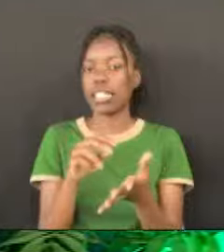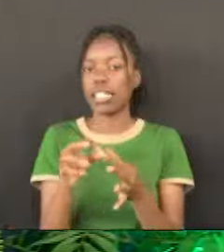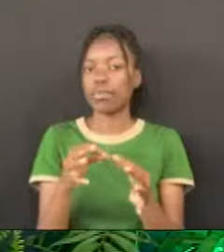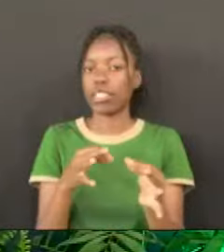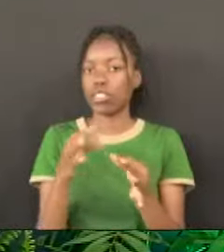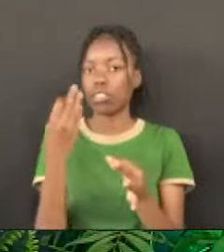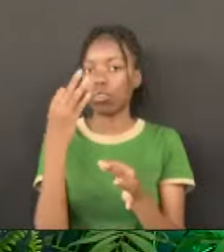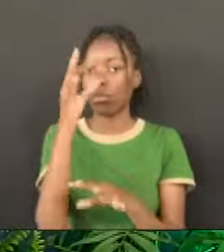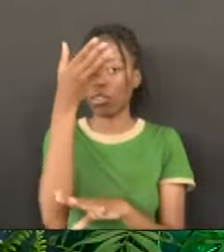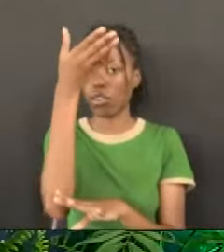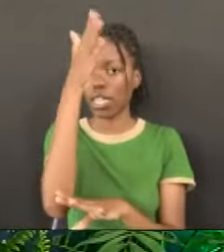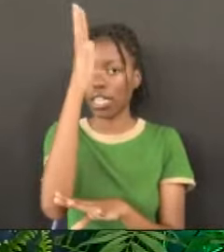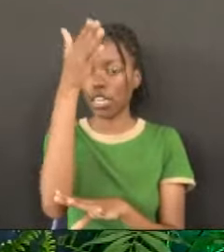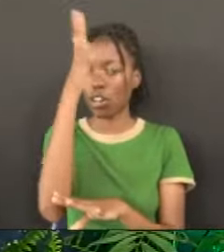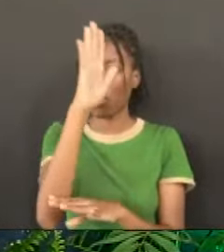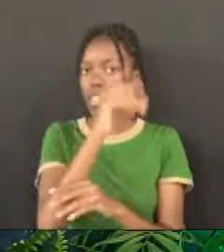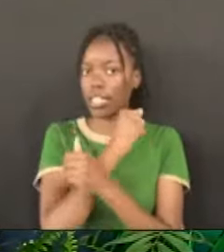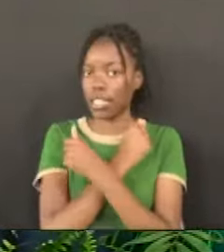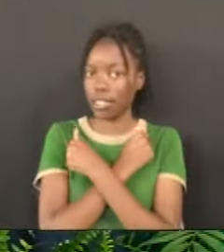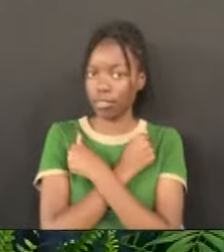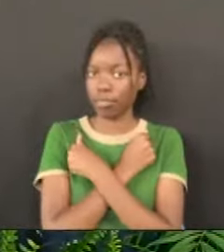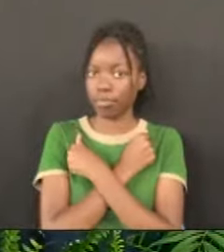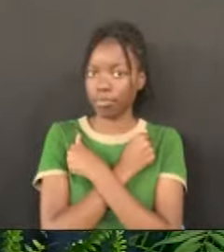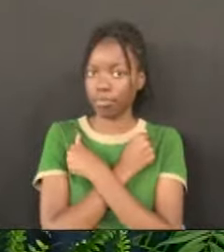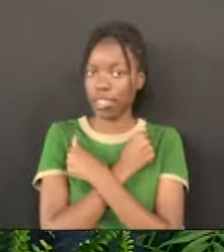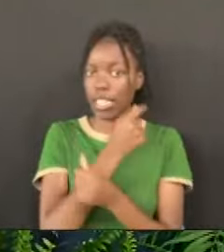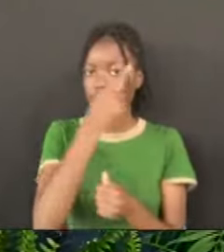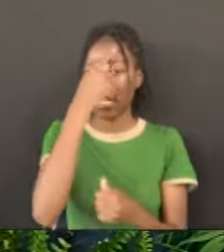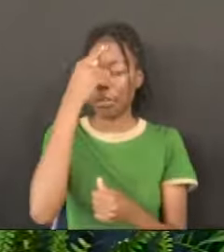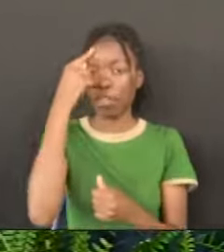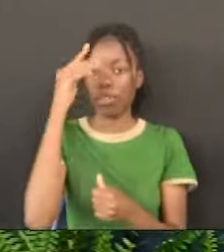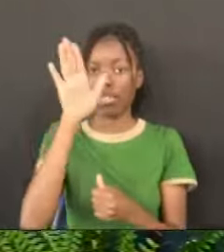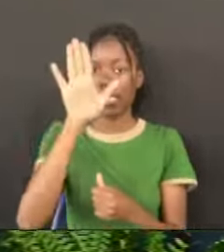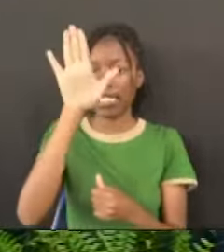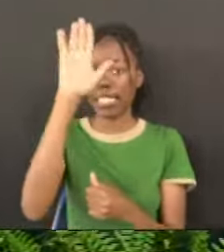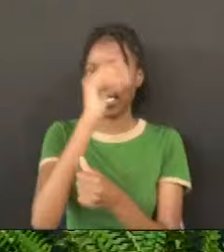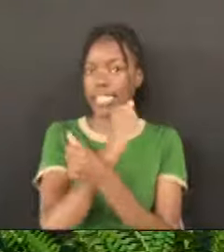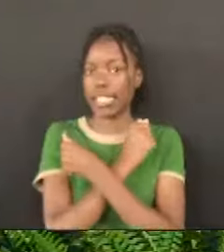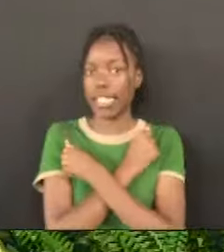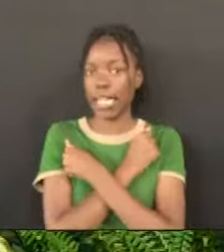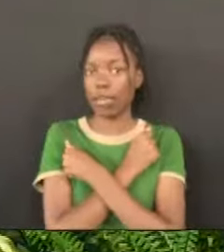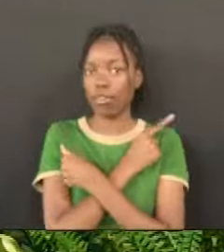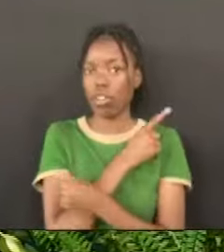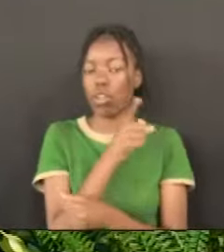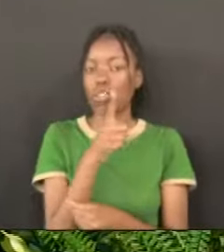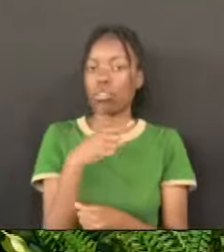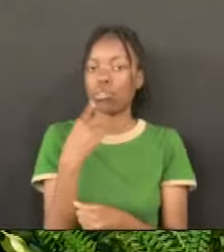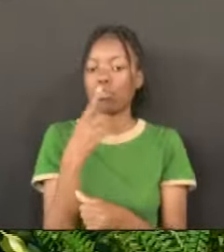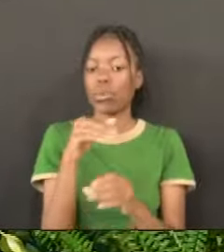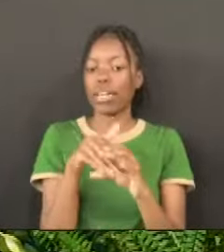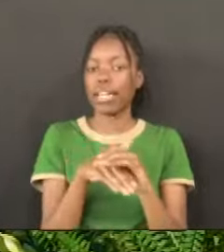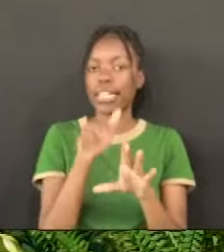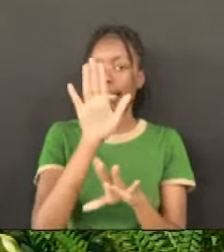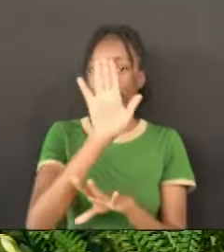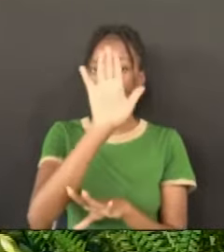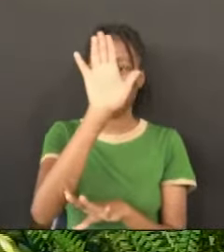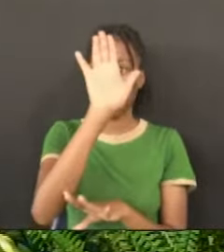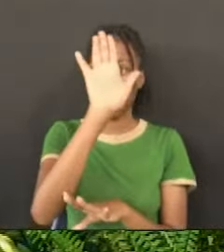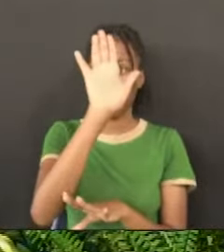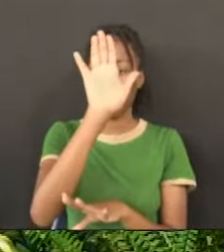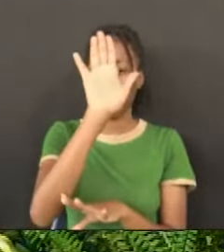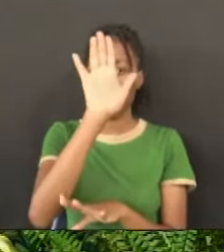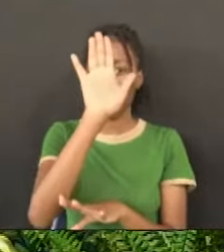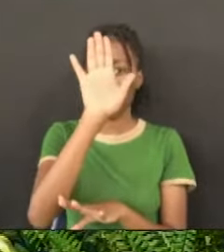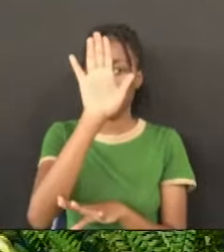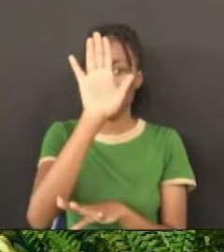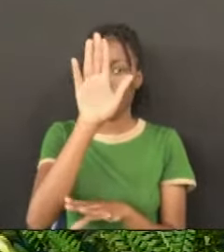love. And God, because he is love, those who are in him and he